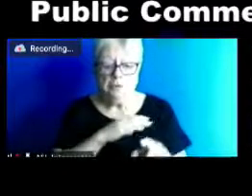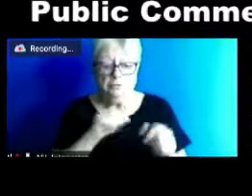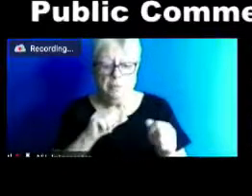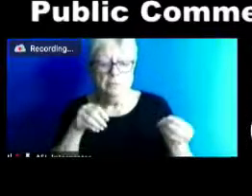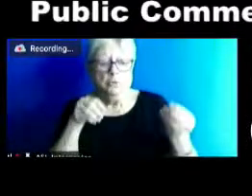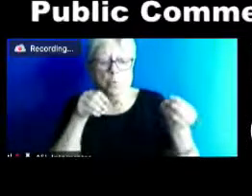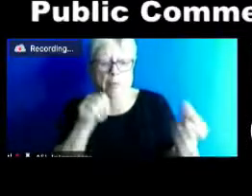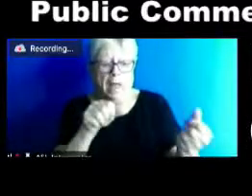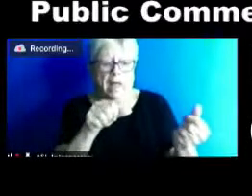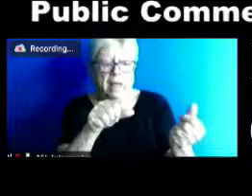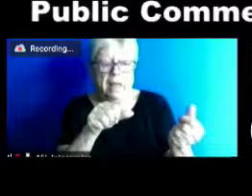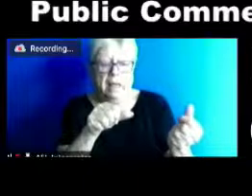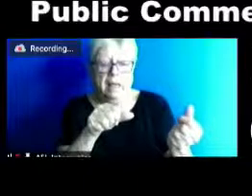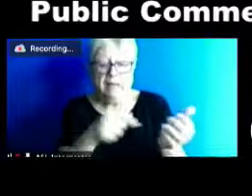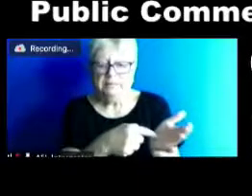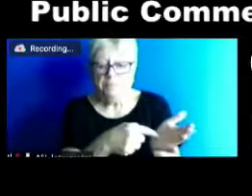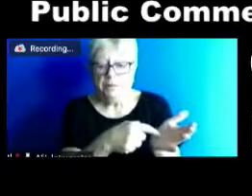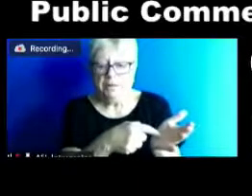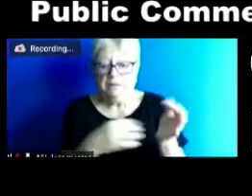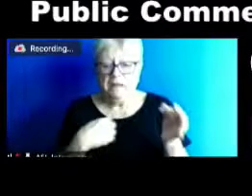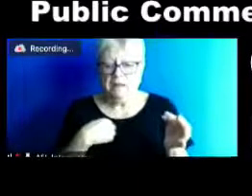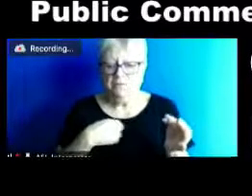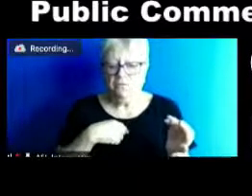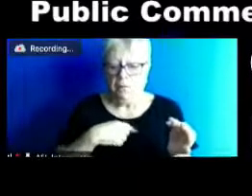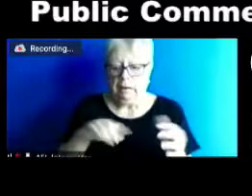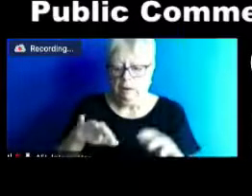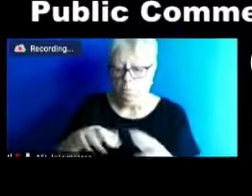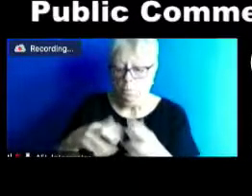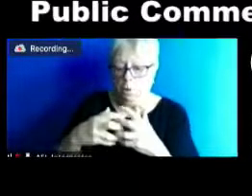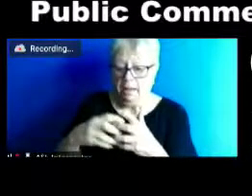bills, and whether we can work something else out.